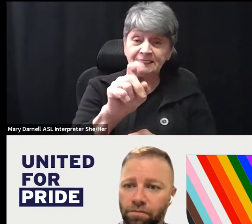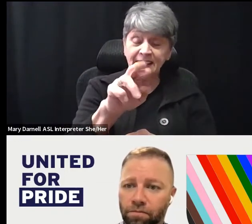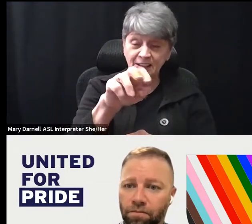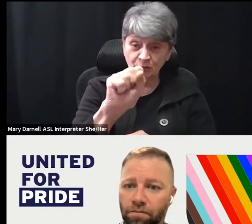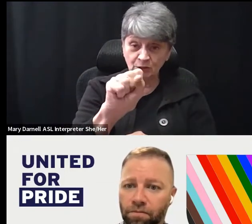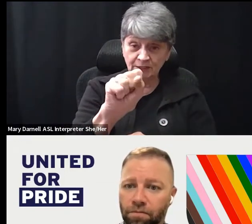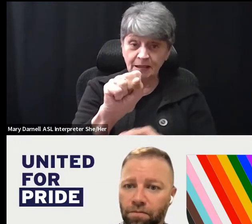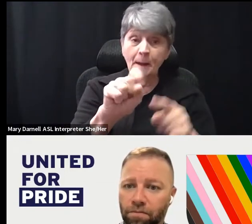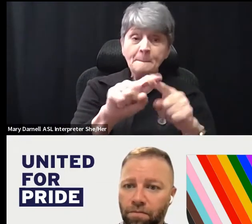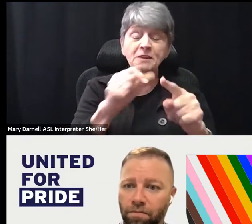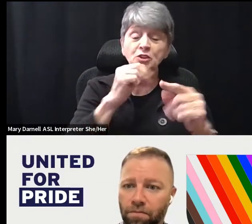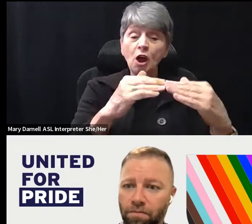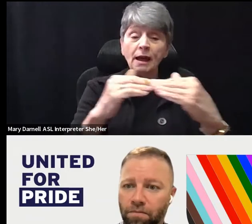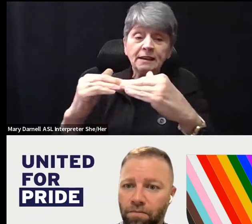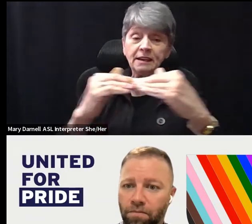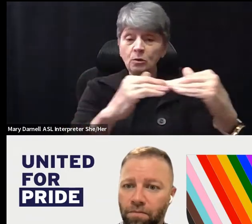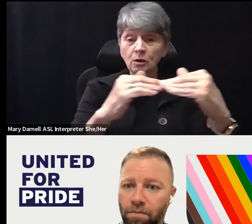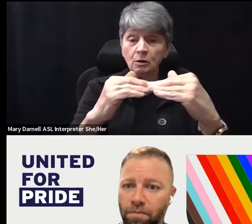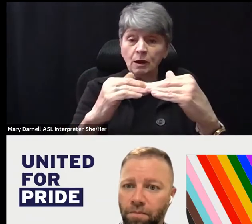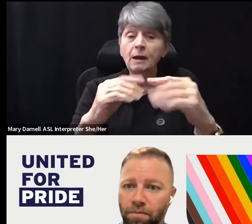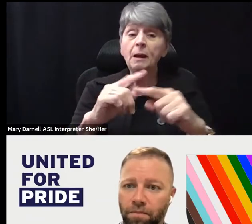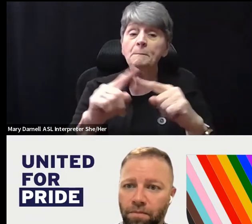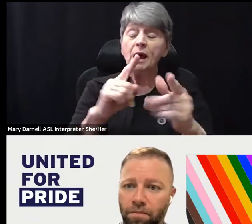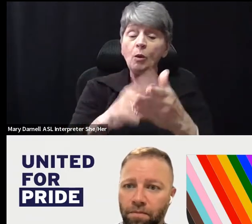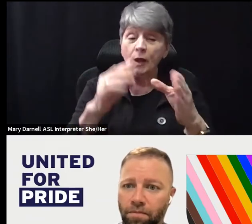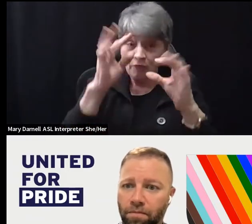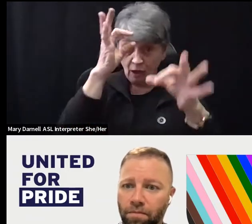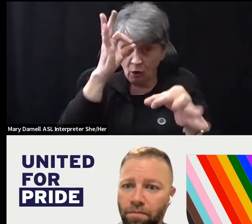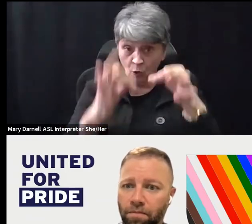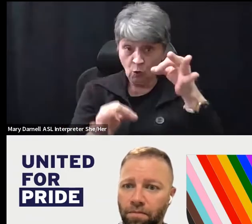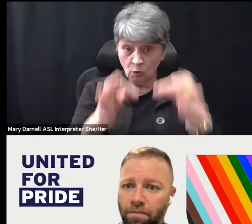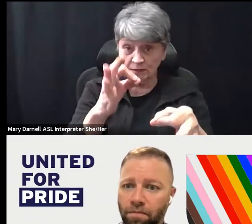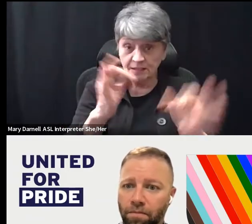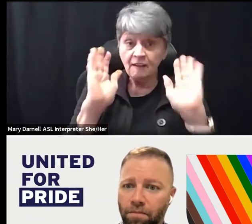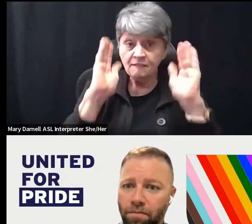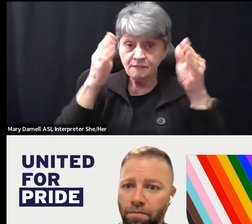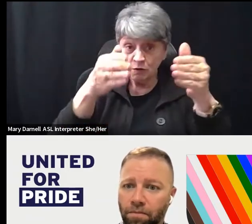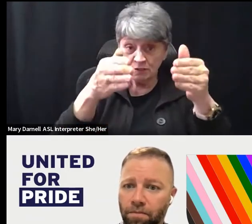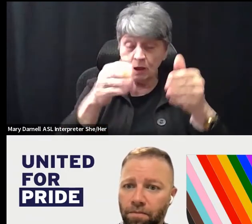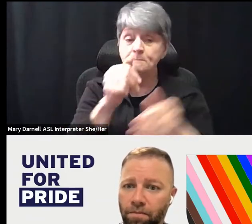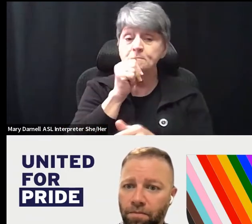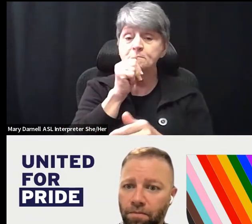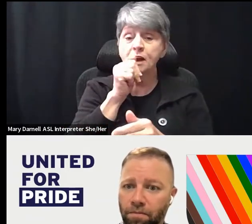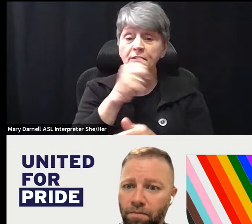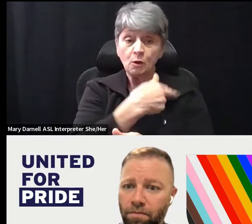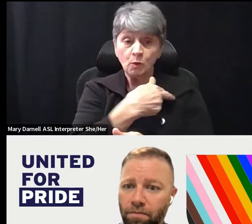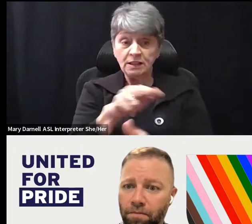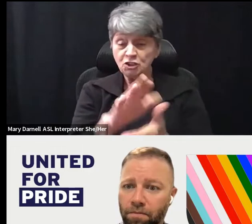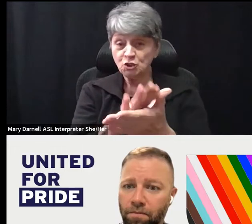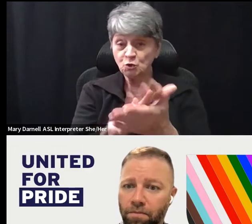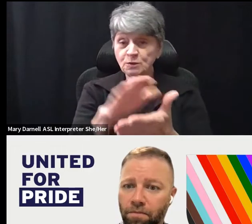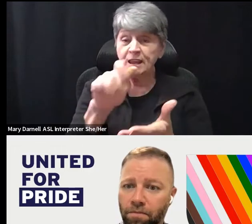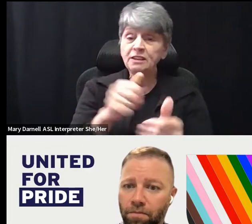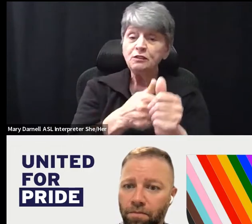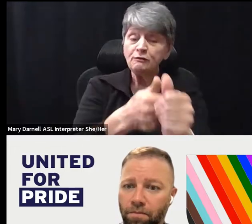quite equivalent. But what the court focused on was that even the private religious schools did have to follow at least some set